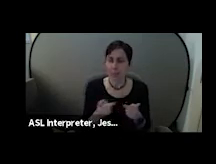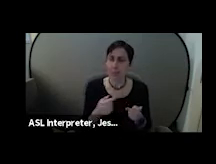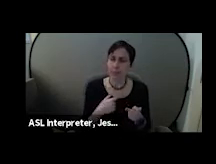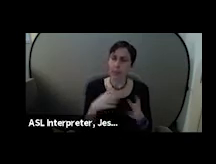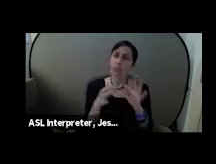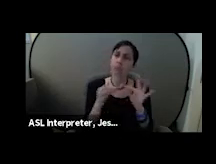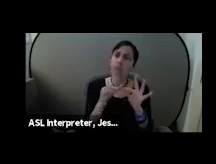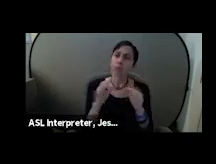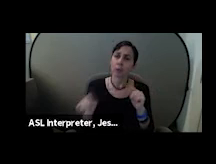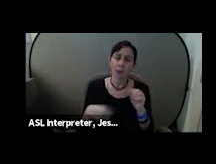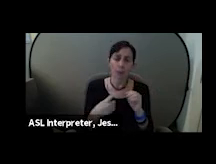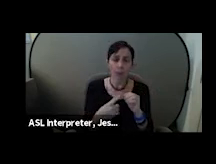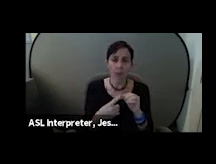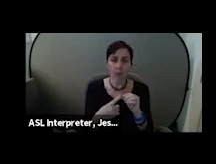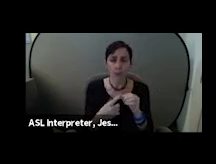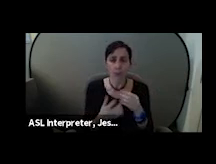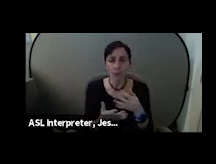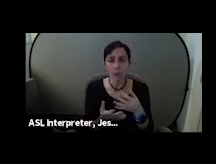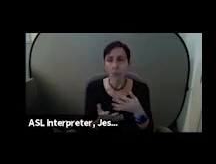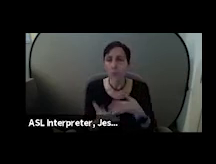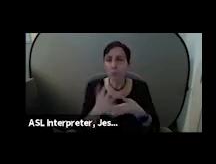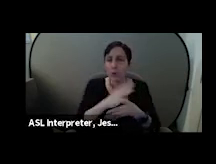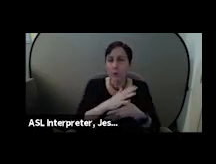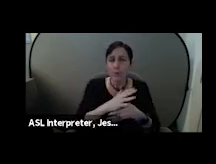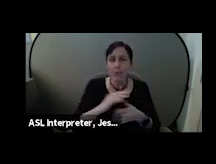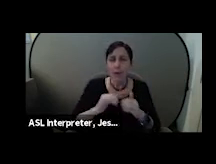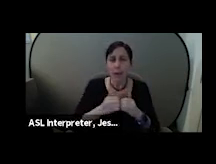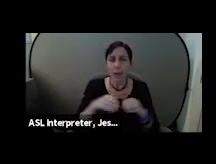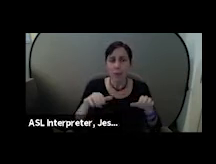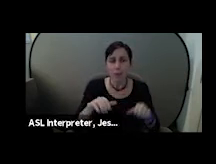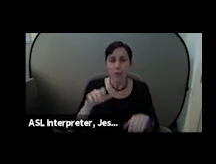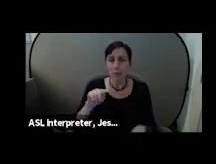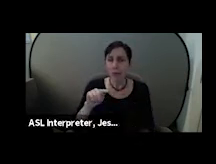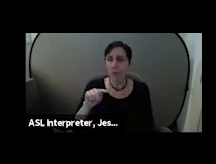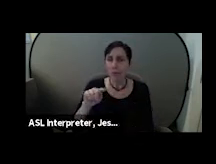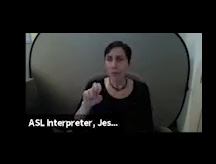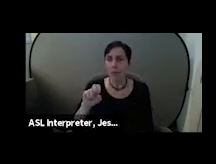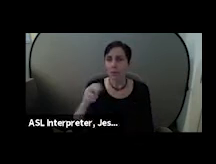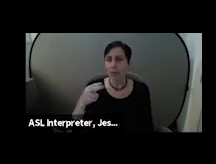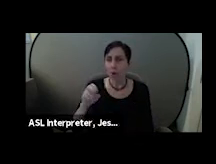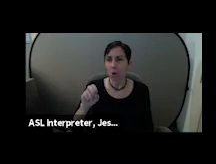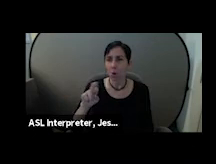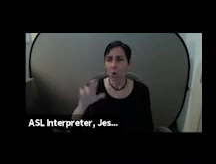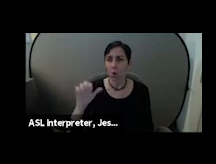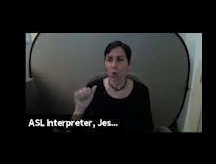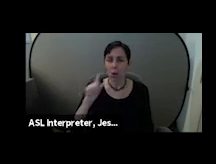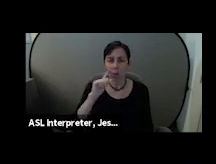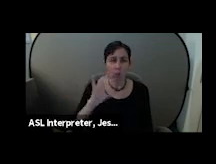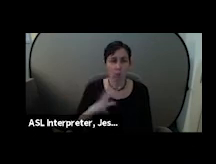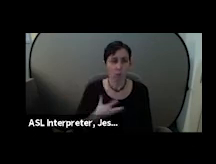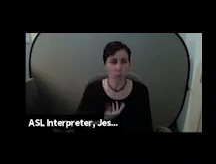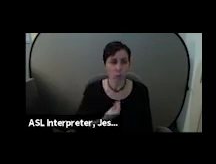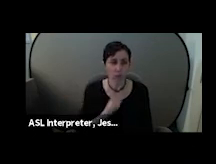priorities for how we do Tahora for trans Jews. And they base